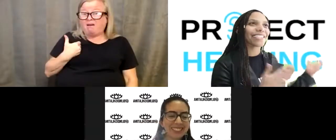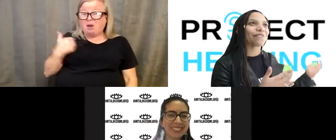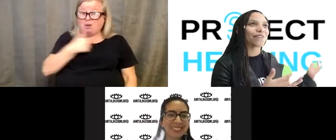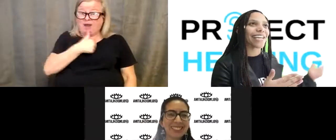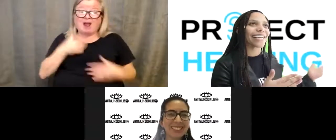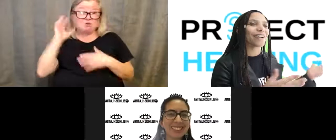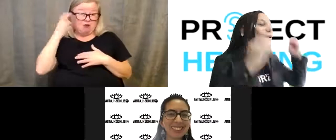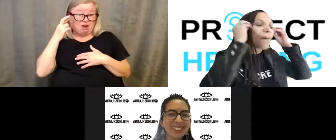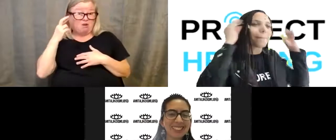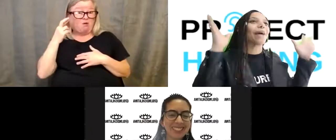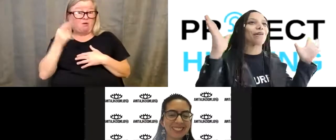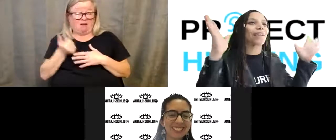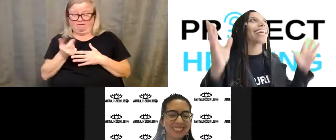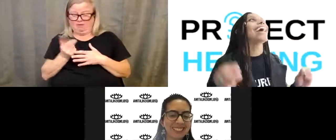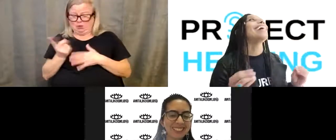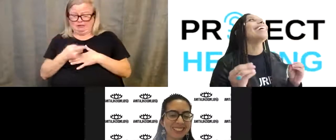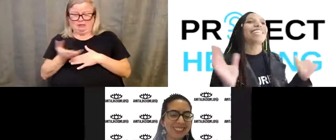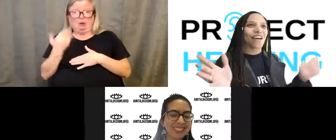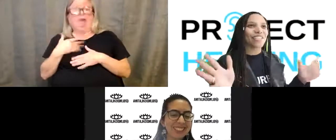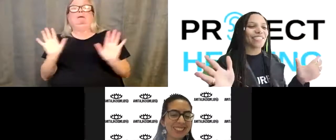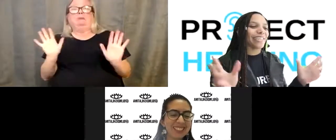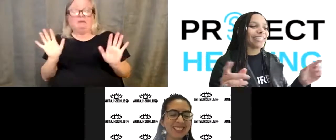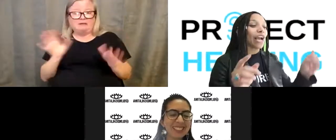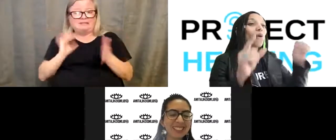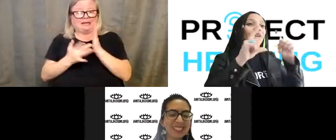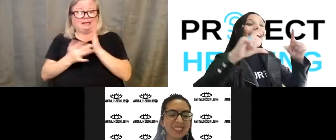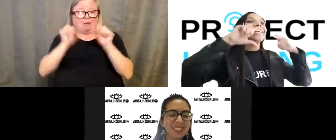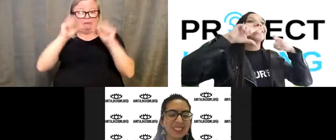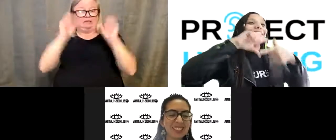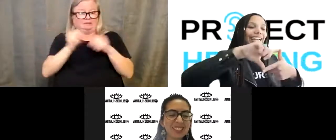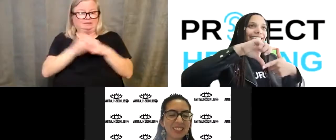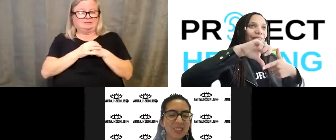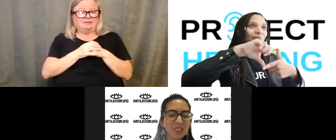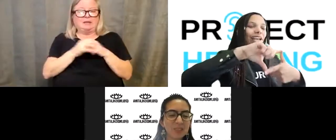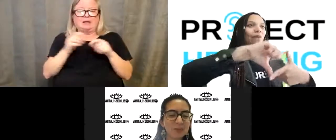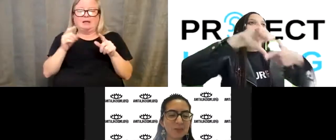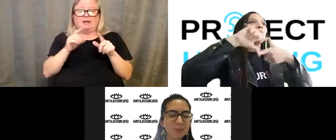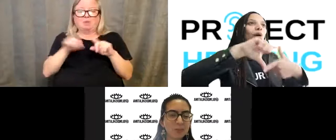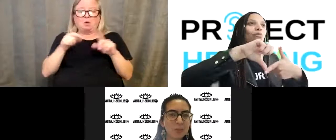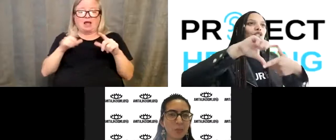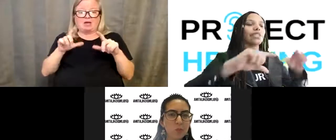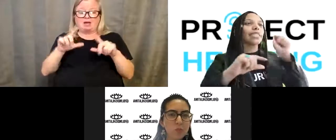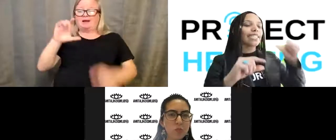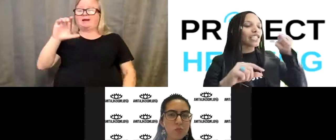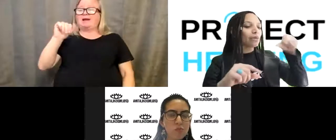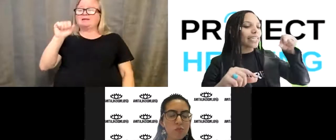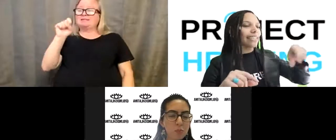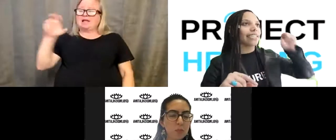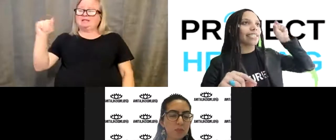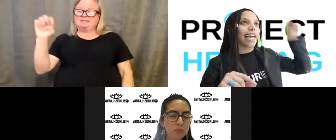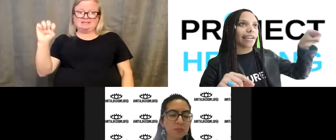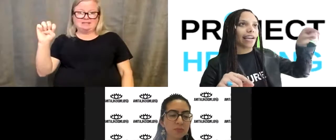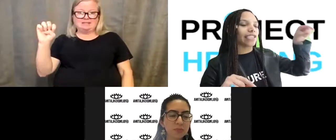like just a few decades ago. Mind blowing. Technology is amazing. We had cassettes. And what my mom would do is she would